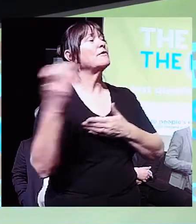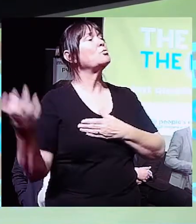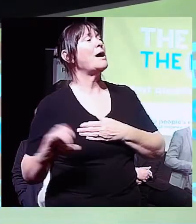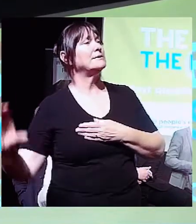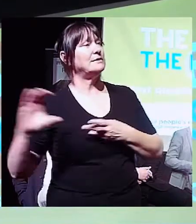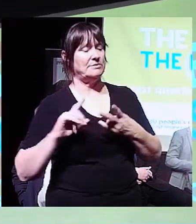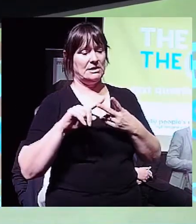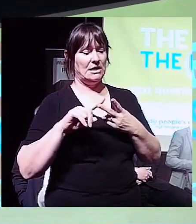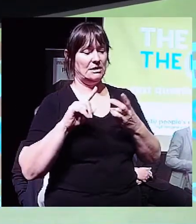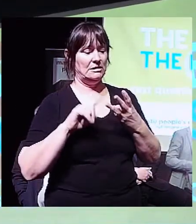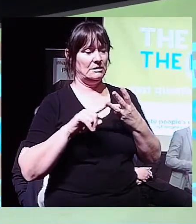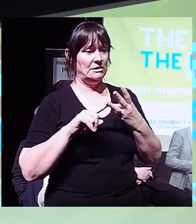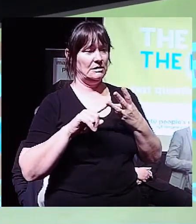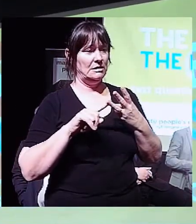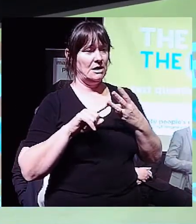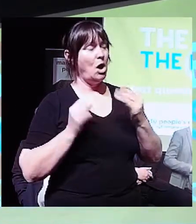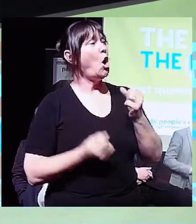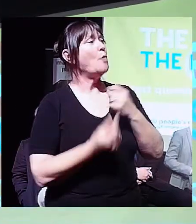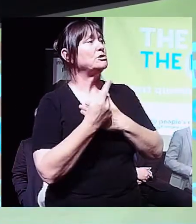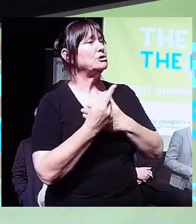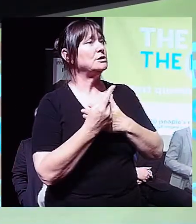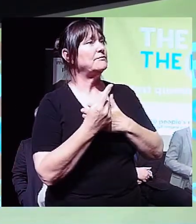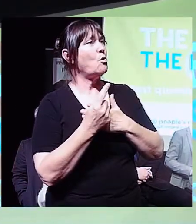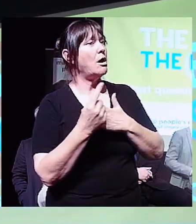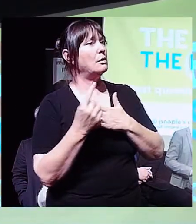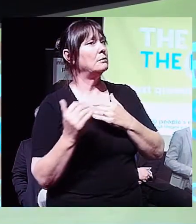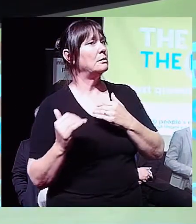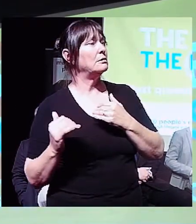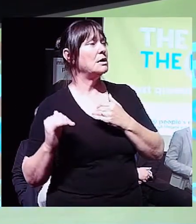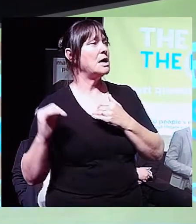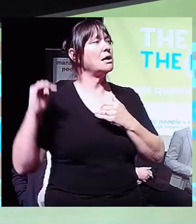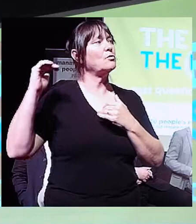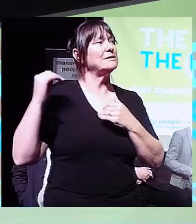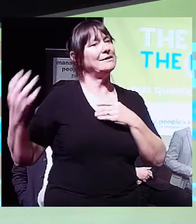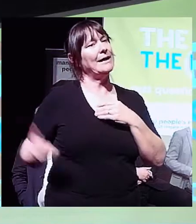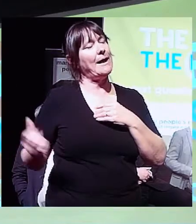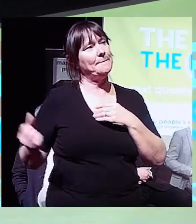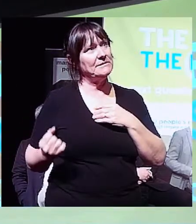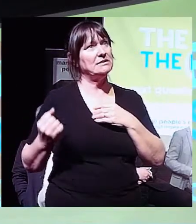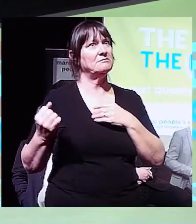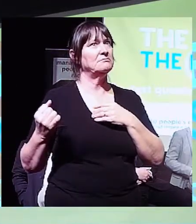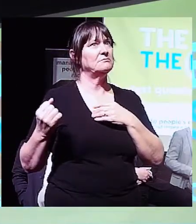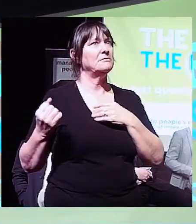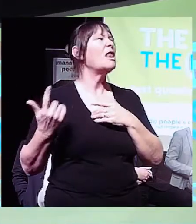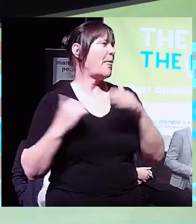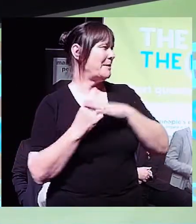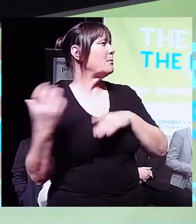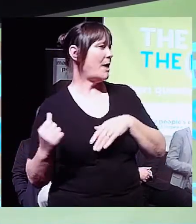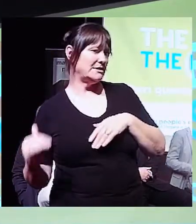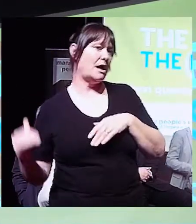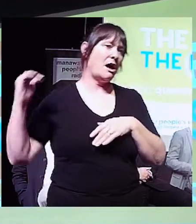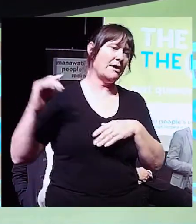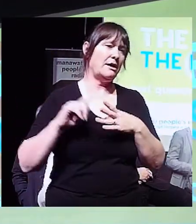extension, such as opportunities for further increases in income levels, such as an increase in the minimum wage, such